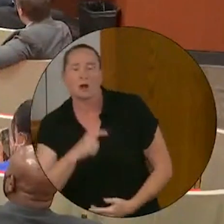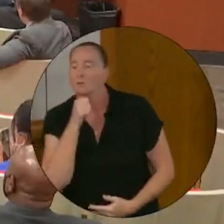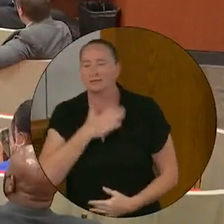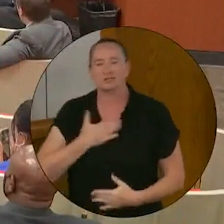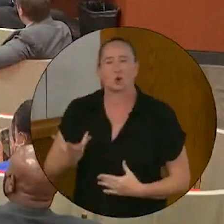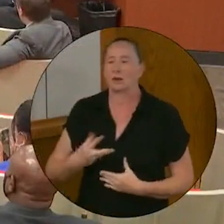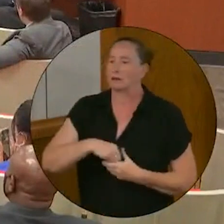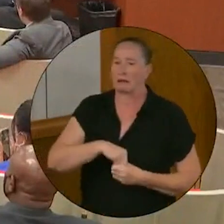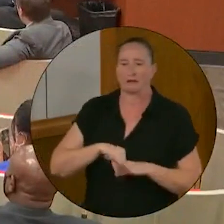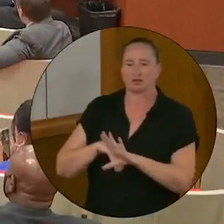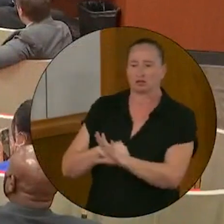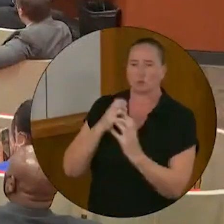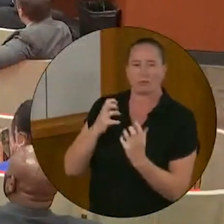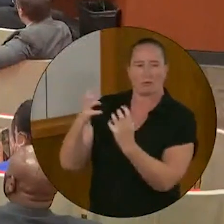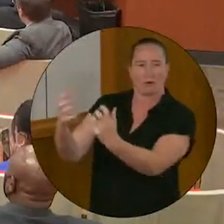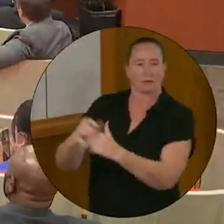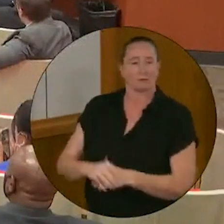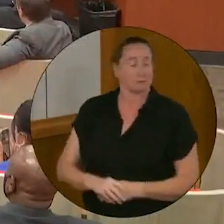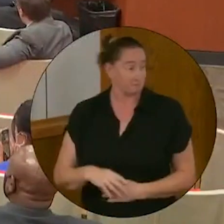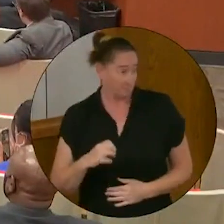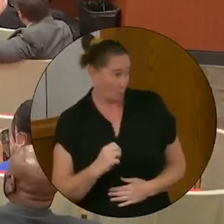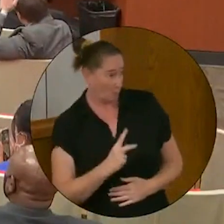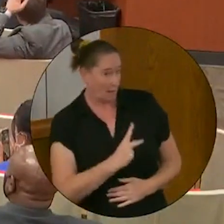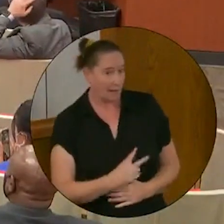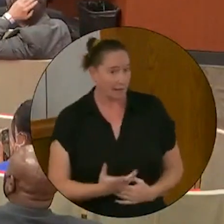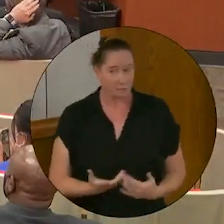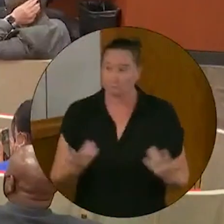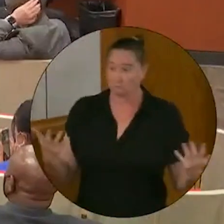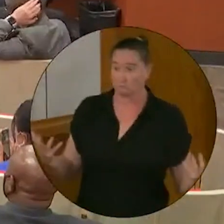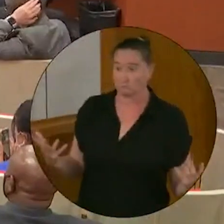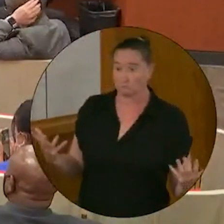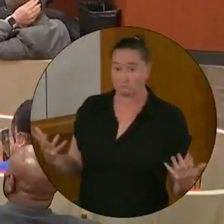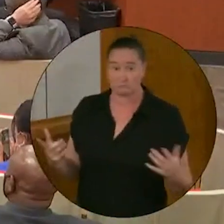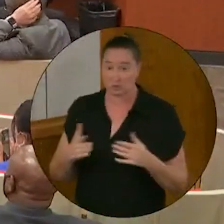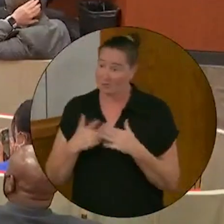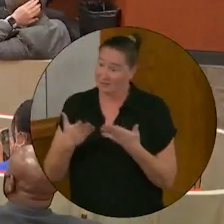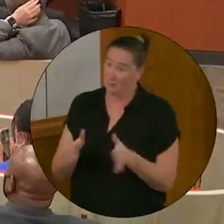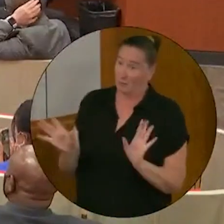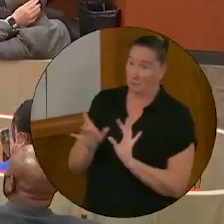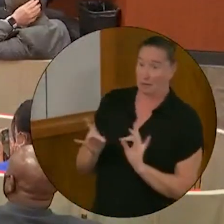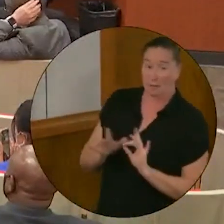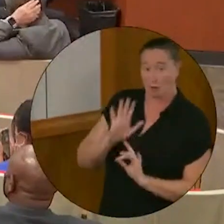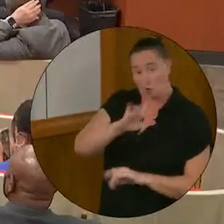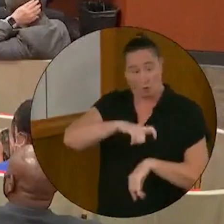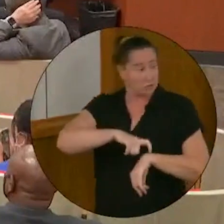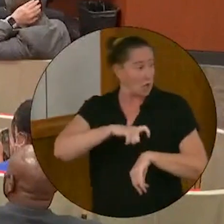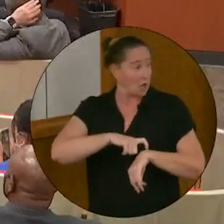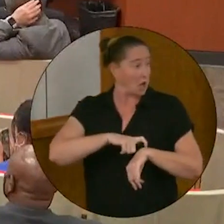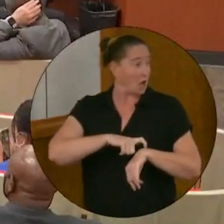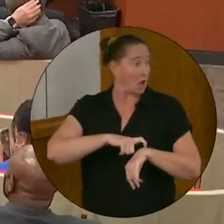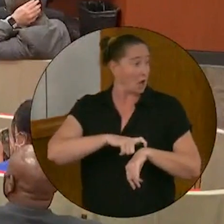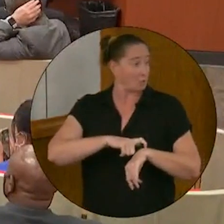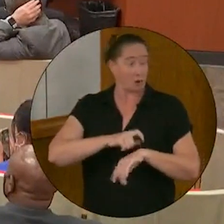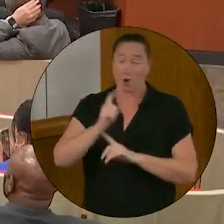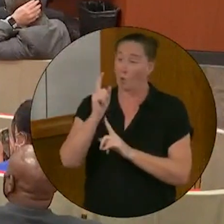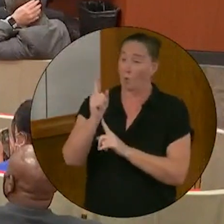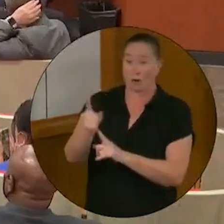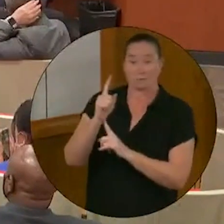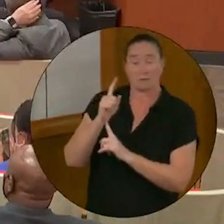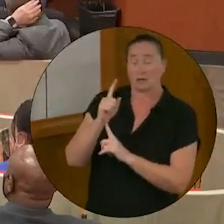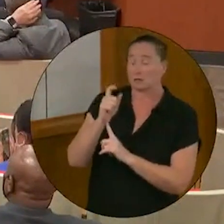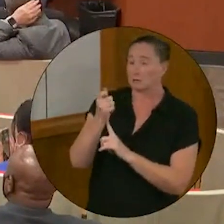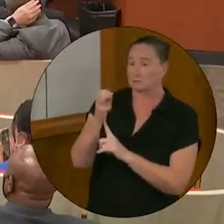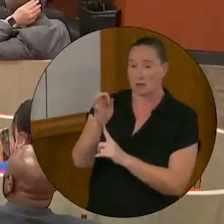with the audience. Okay. Sorry, so please continue your public comment. Your time is, you've got 1 minute and